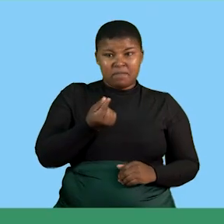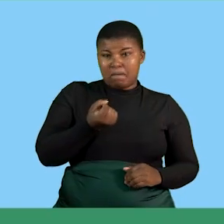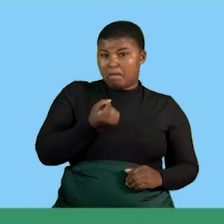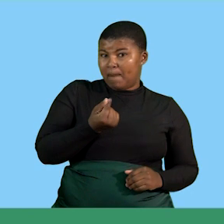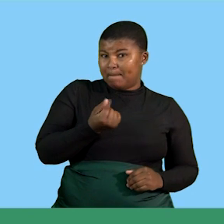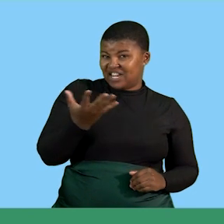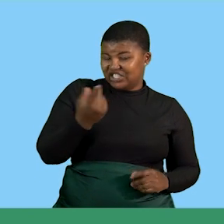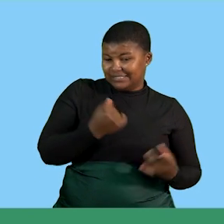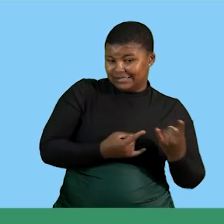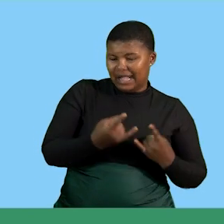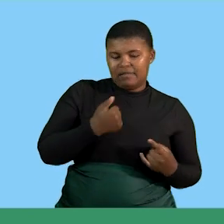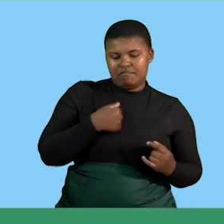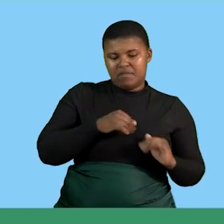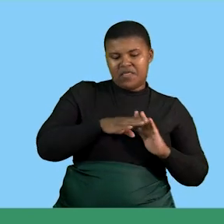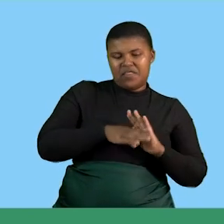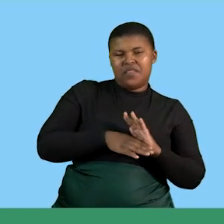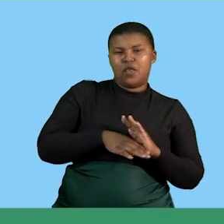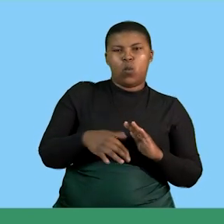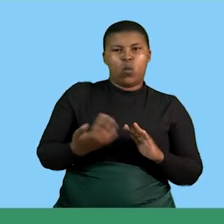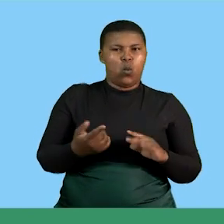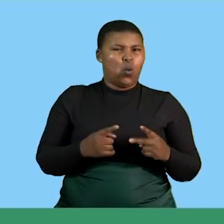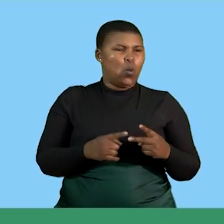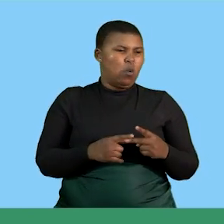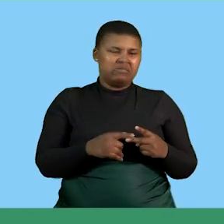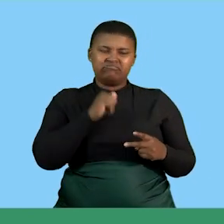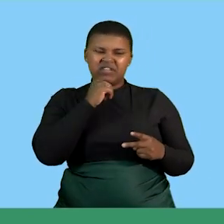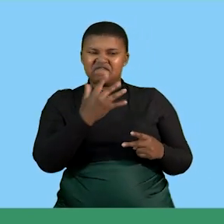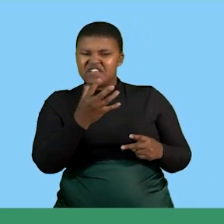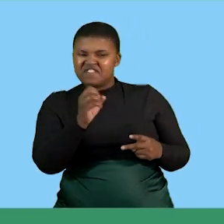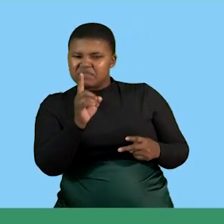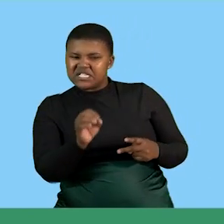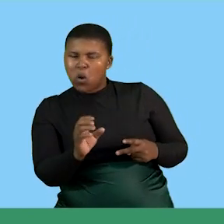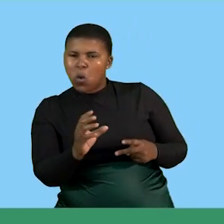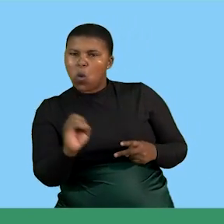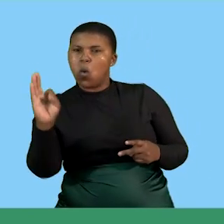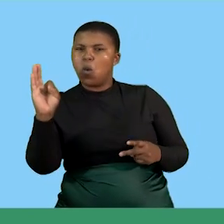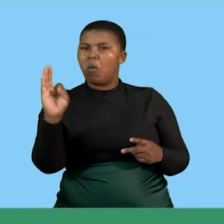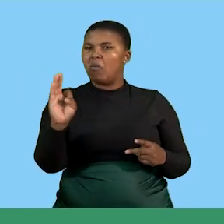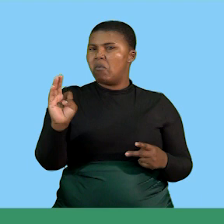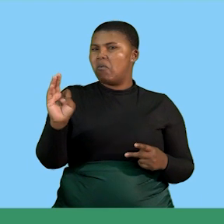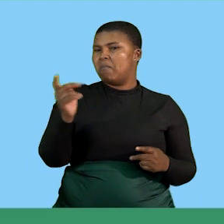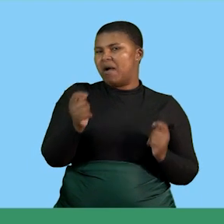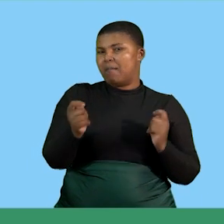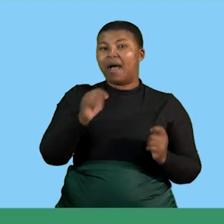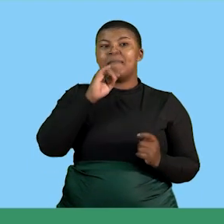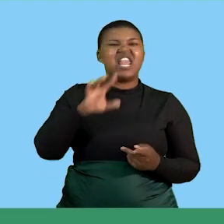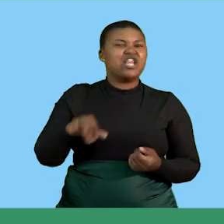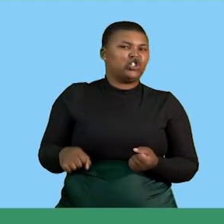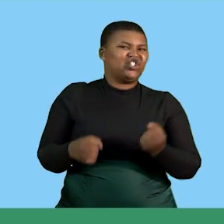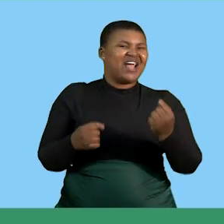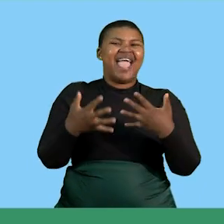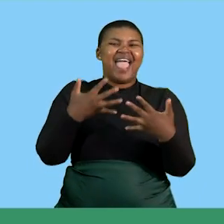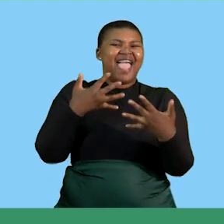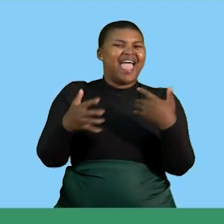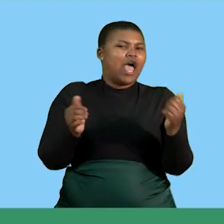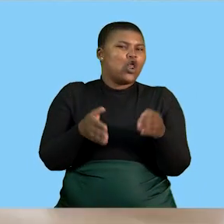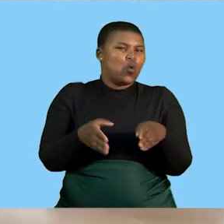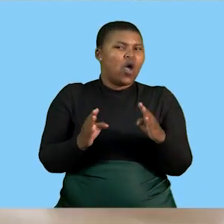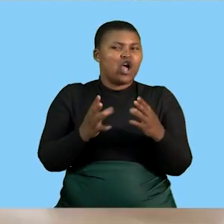means that our credit, our loans will become cheaper, again, less expenses. Or